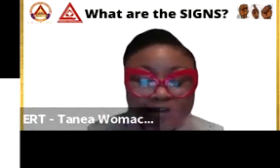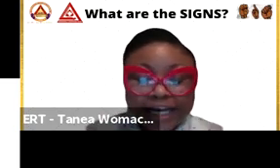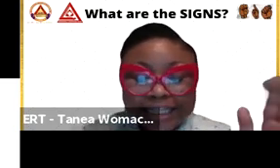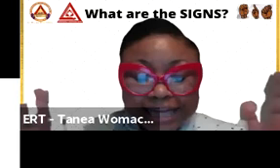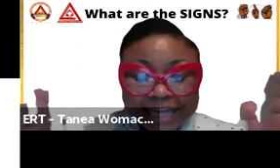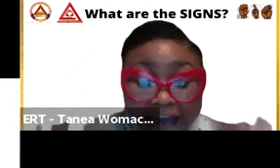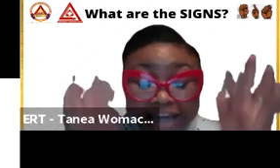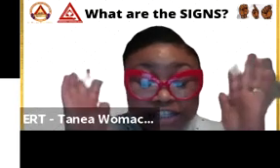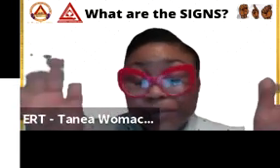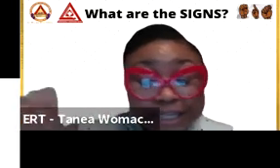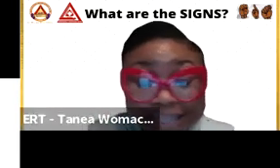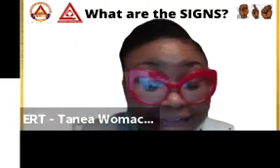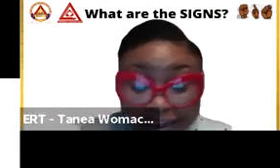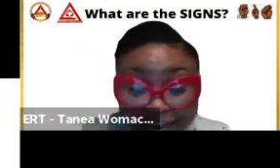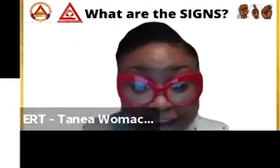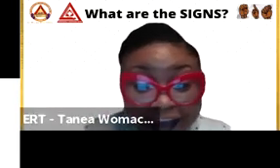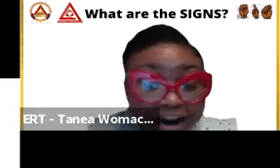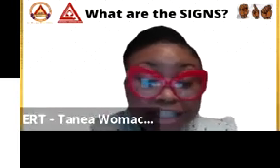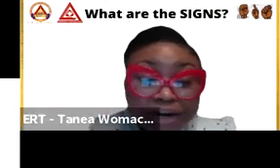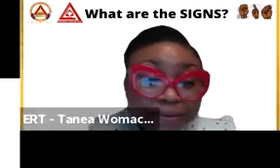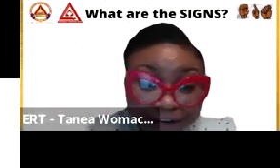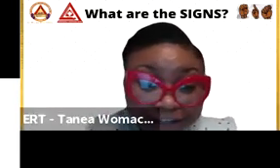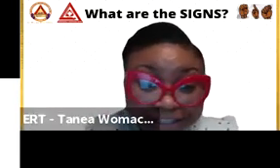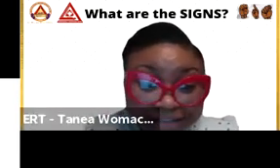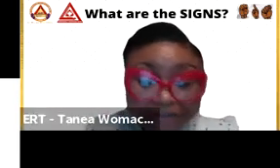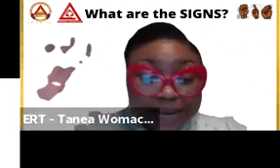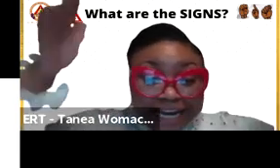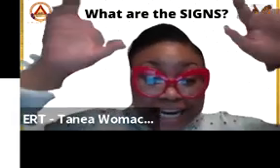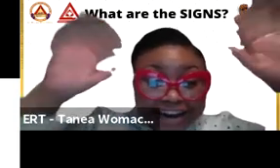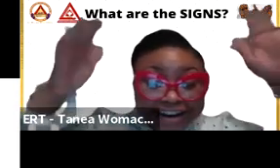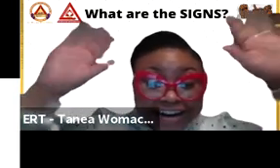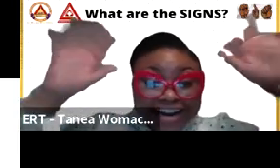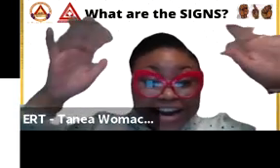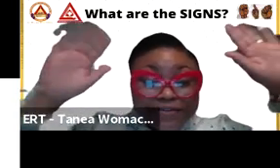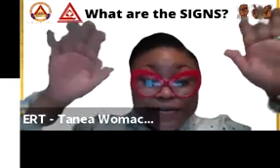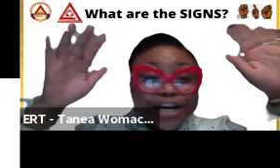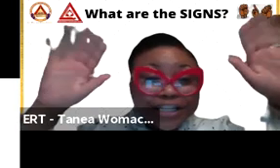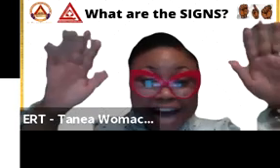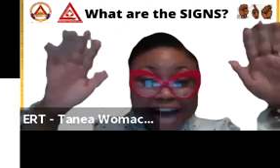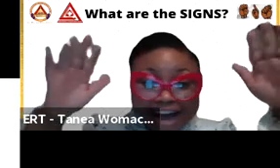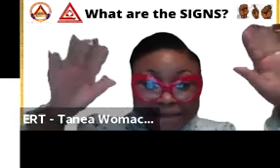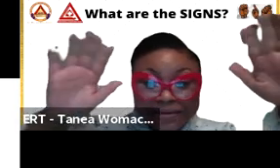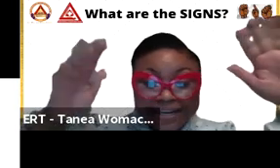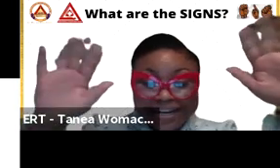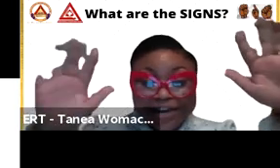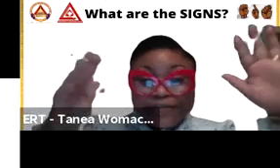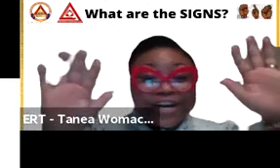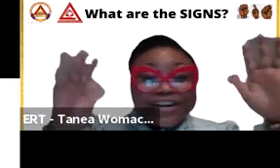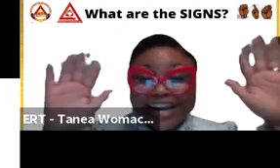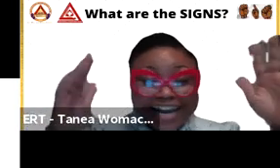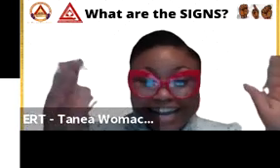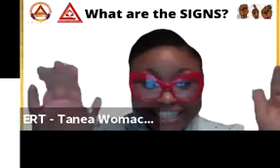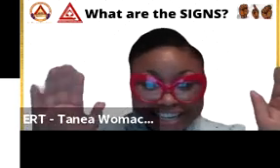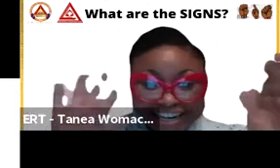I even get to that, I just want to thank our interpreters for being here. For your time, for